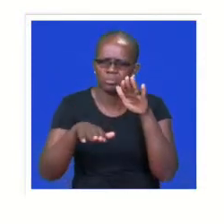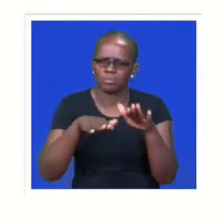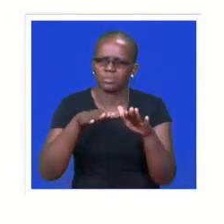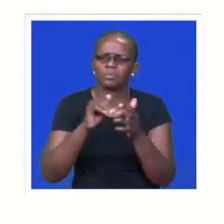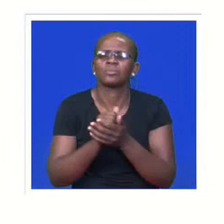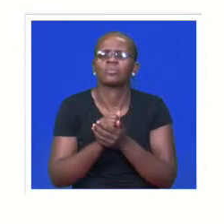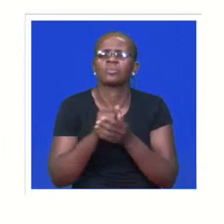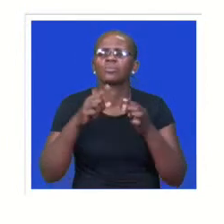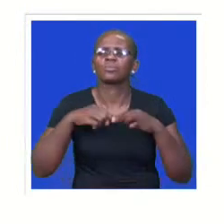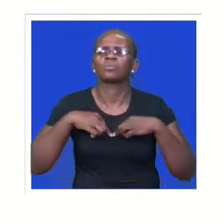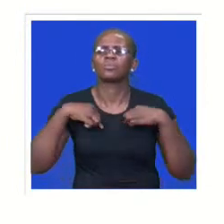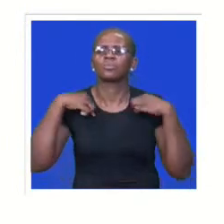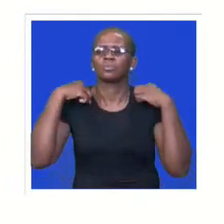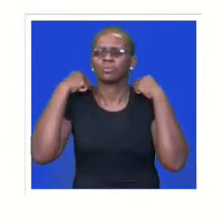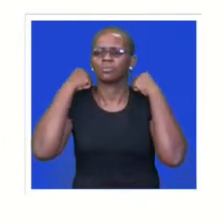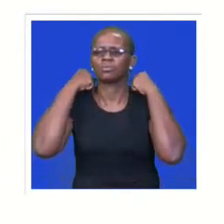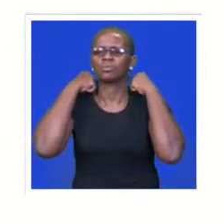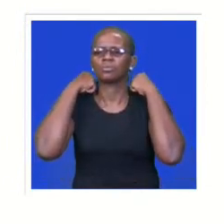necklace,